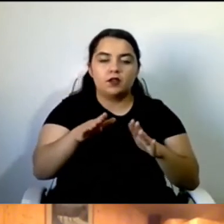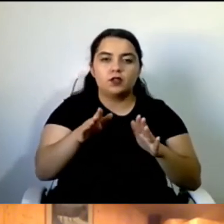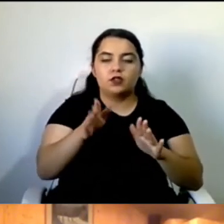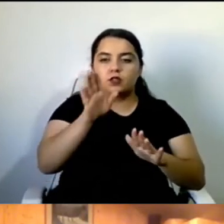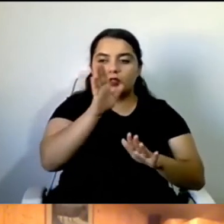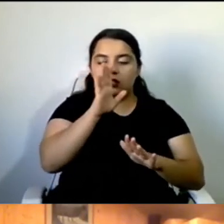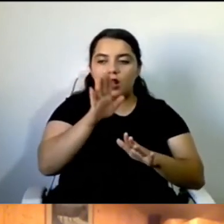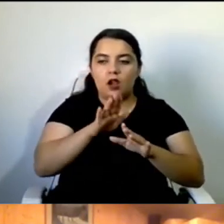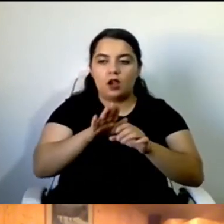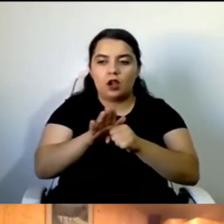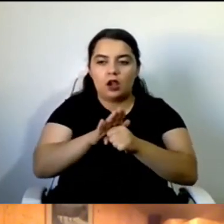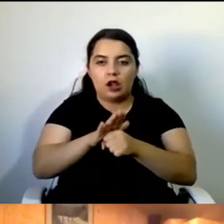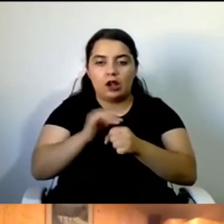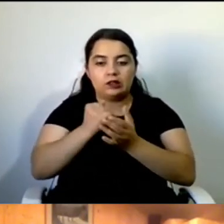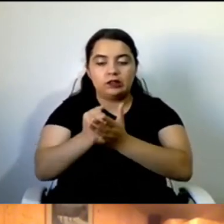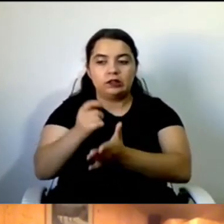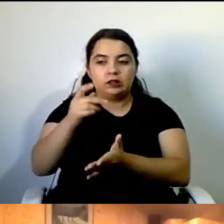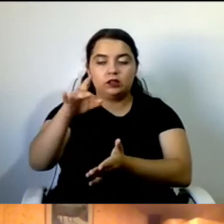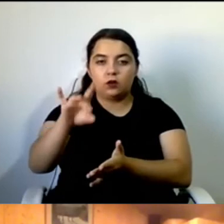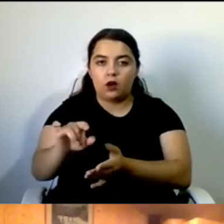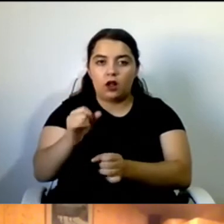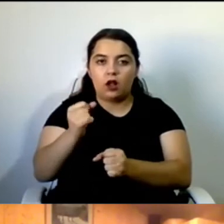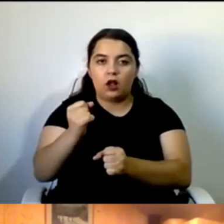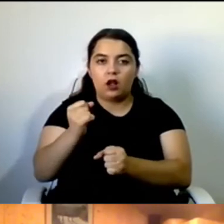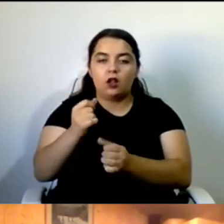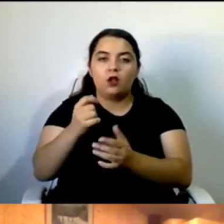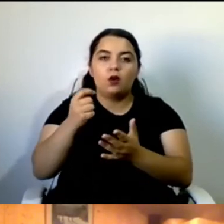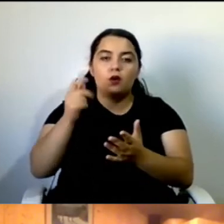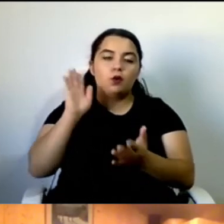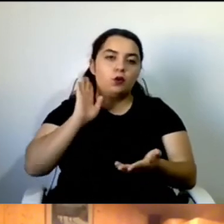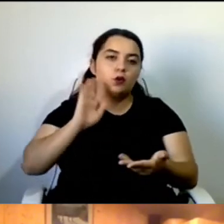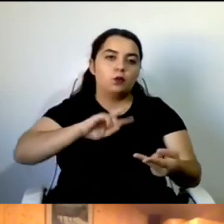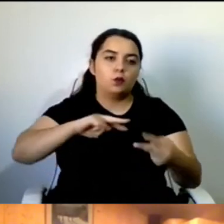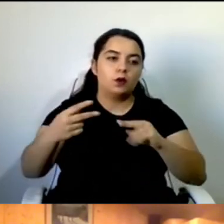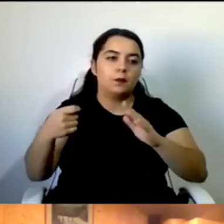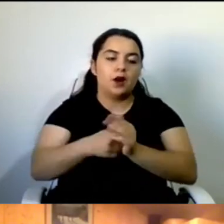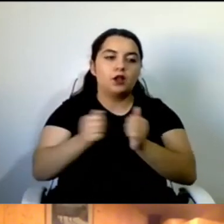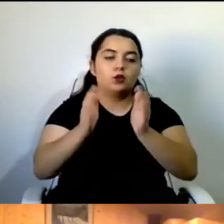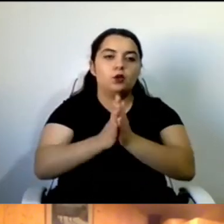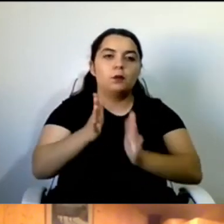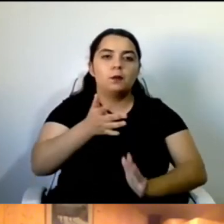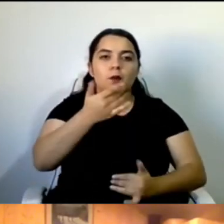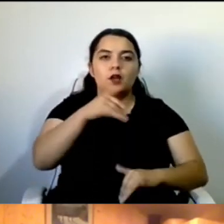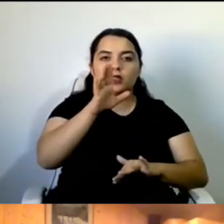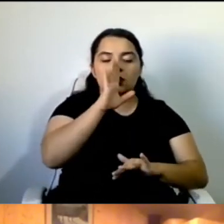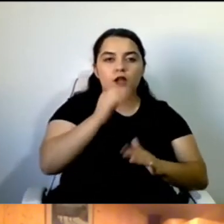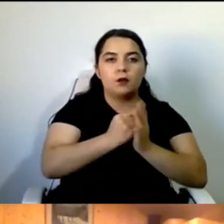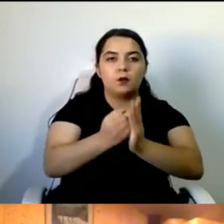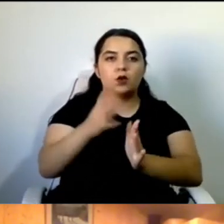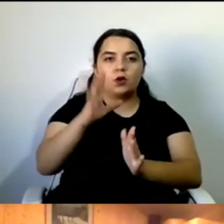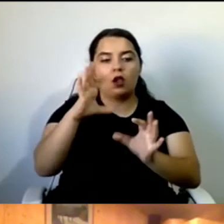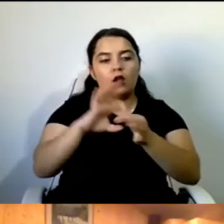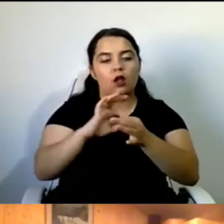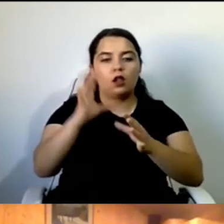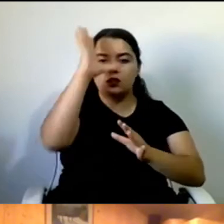for everything. So this complicated situation means sometimes in the beginning I felt like a ping pong ball